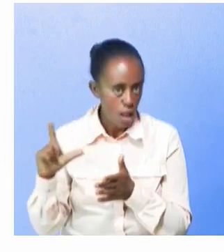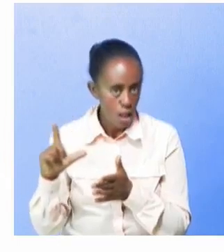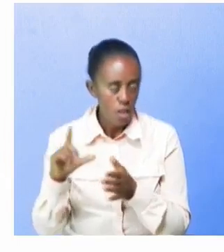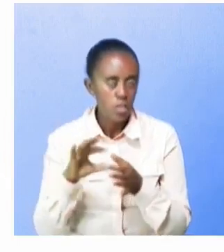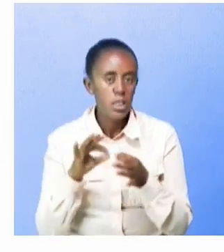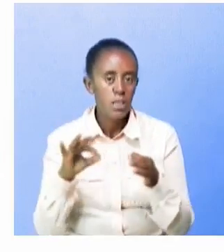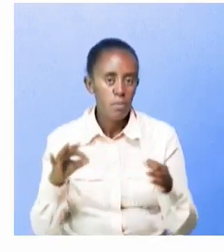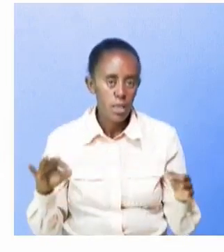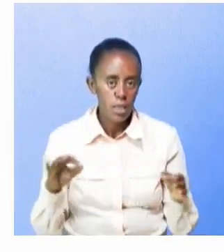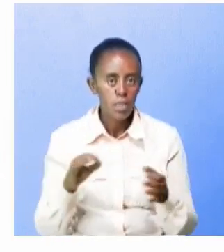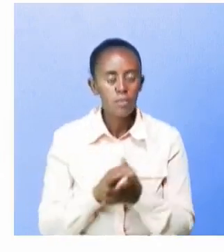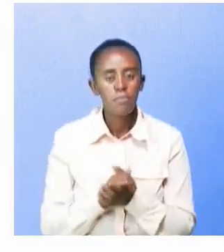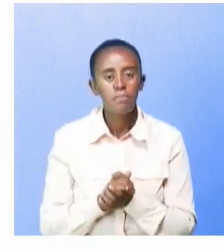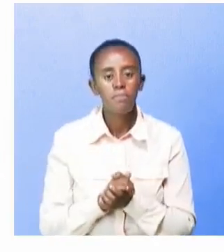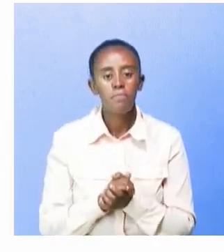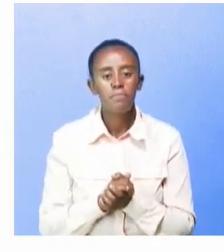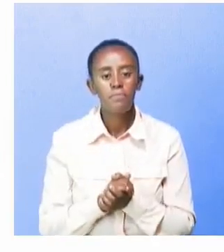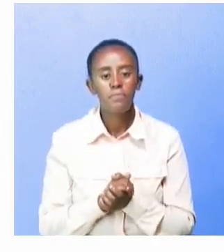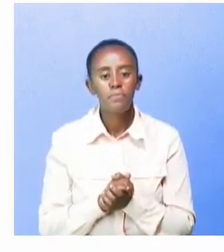statements.